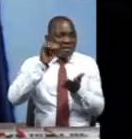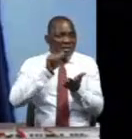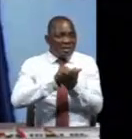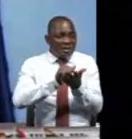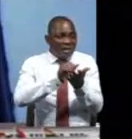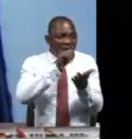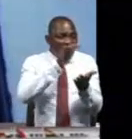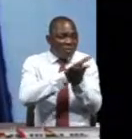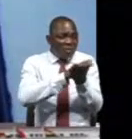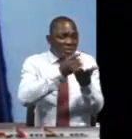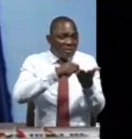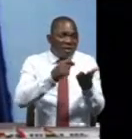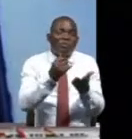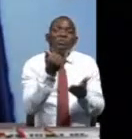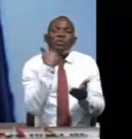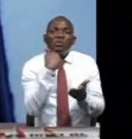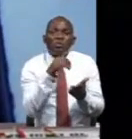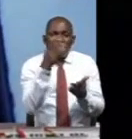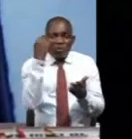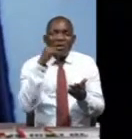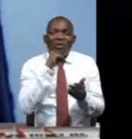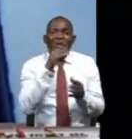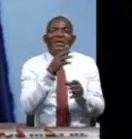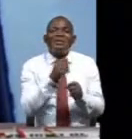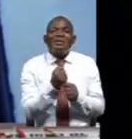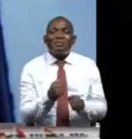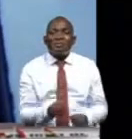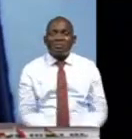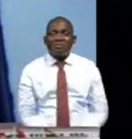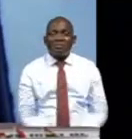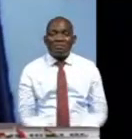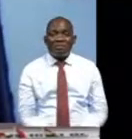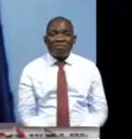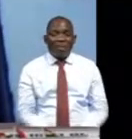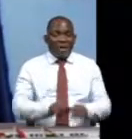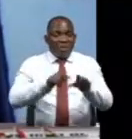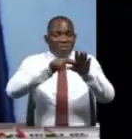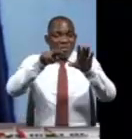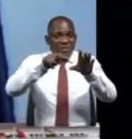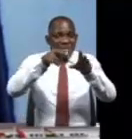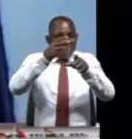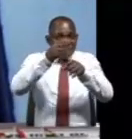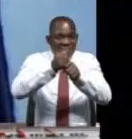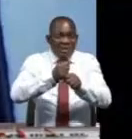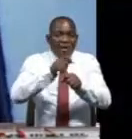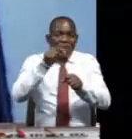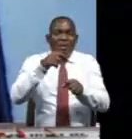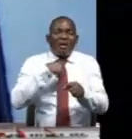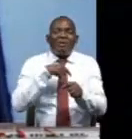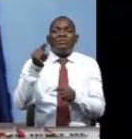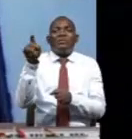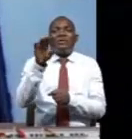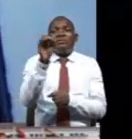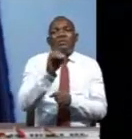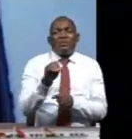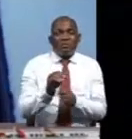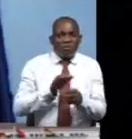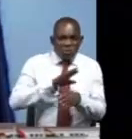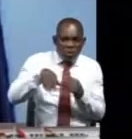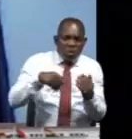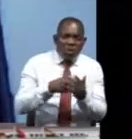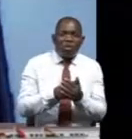is in error, why can you not address it? Because the regional summary must have 100% of all